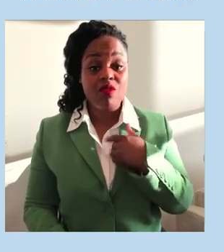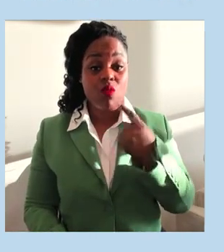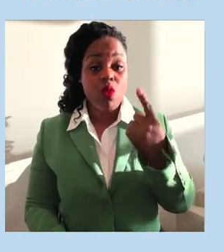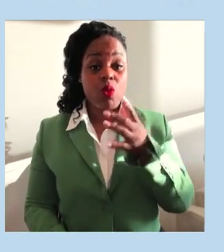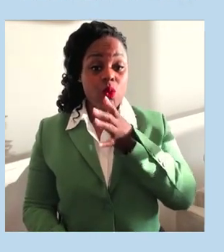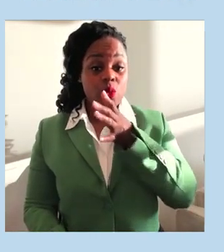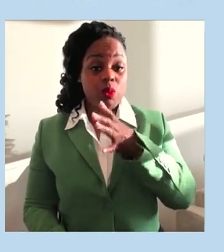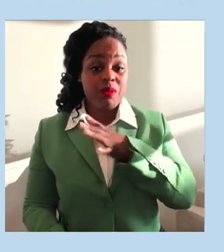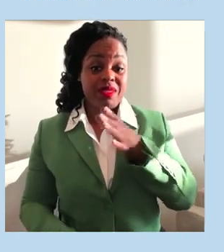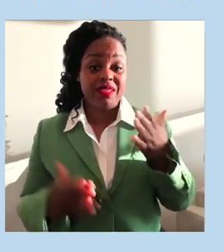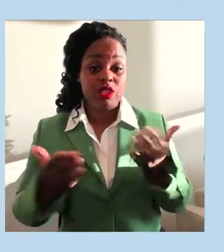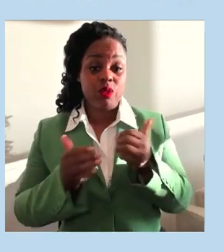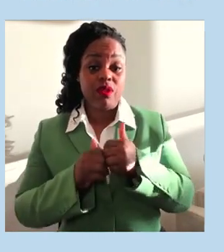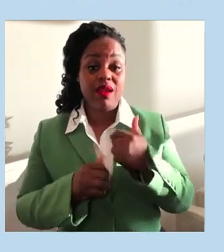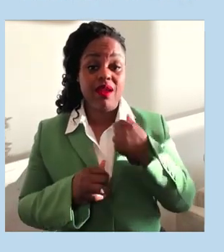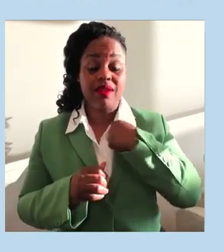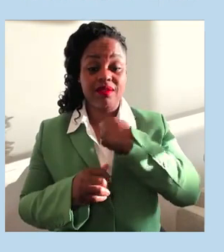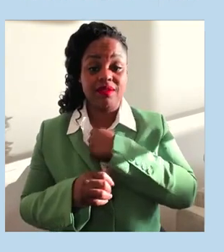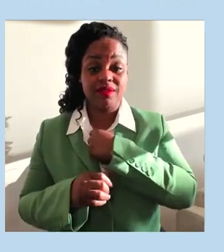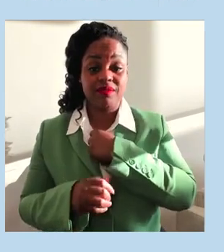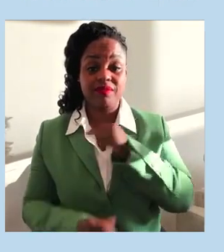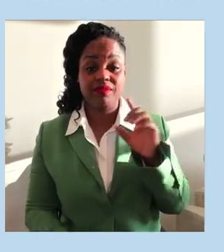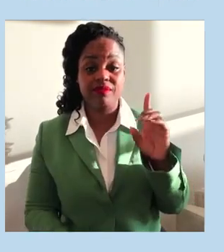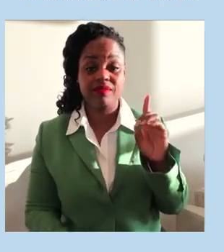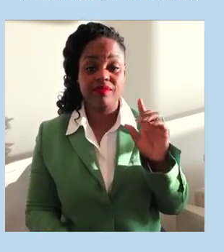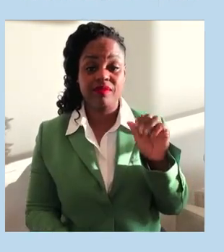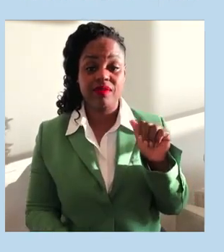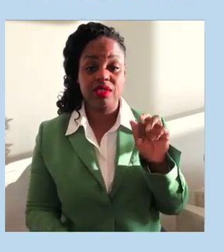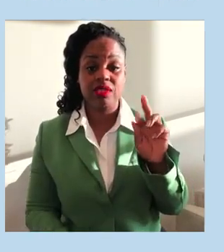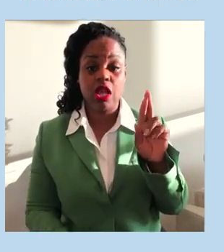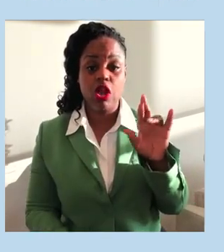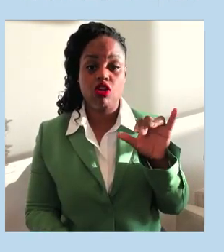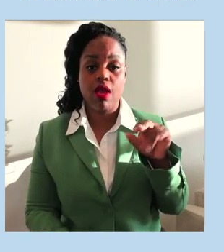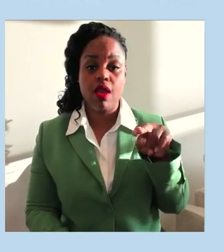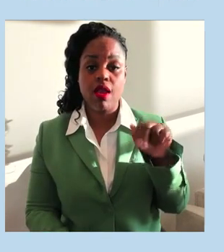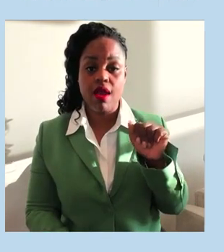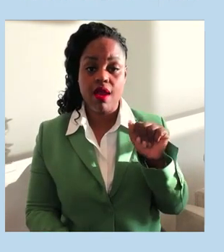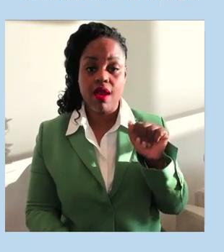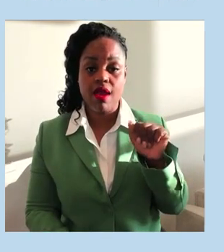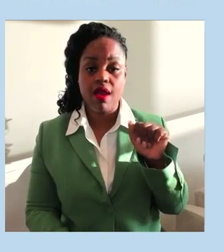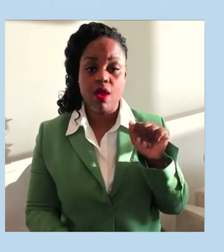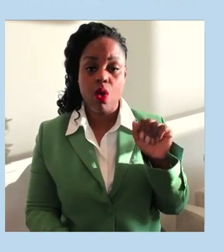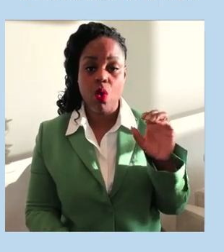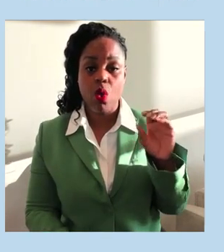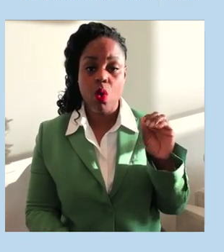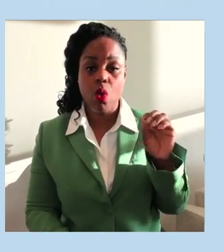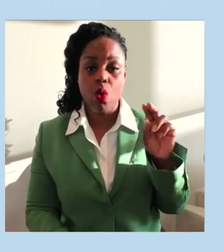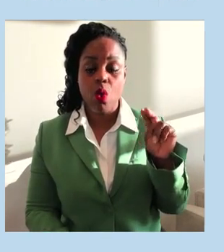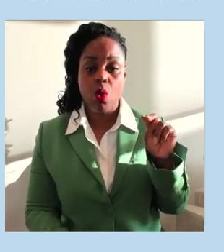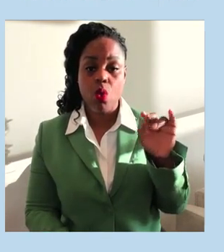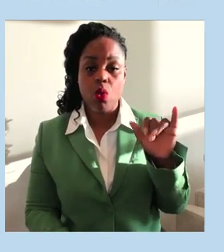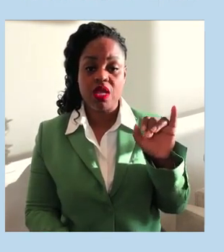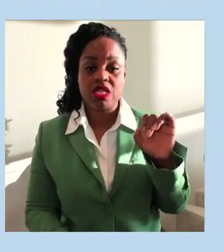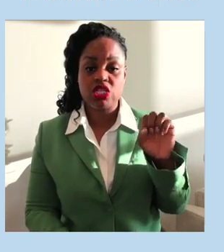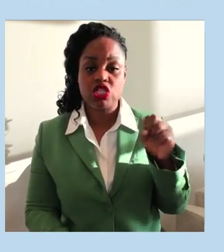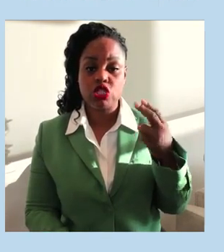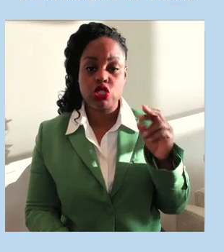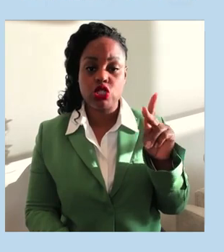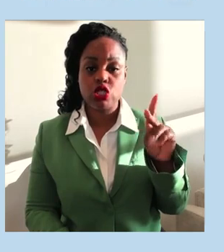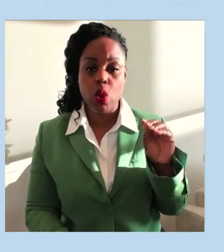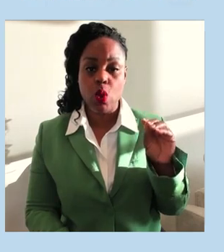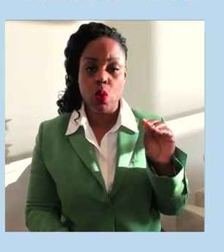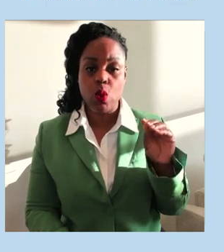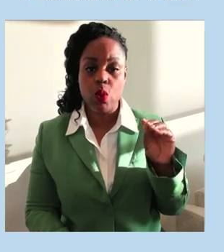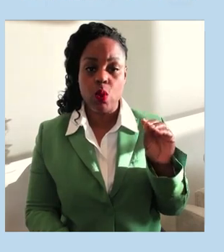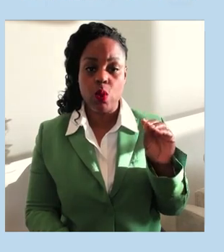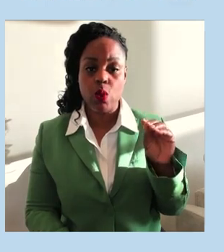us today, someone who has advocated for religious freedom and gender equality in Ukraine, and is now doing everything she